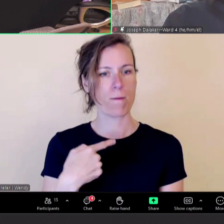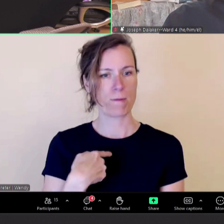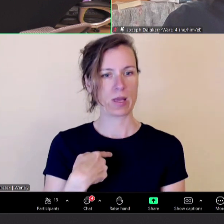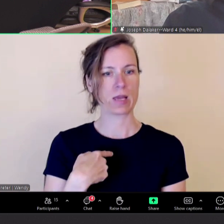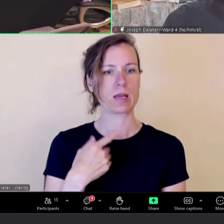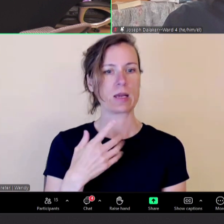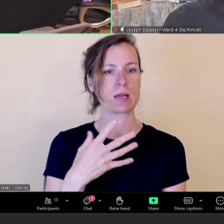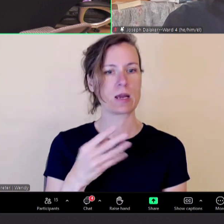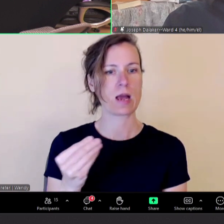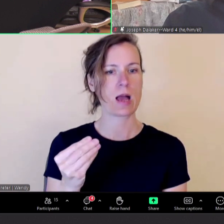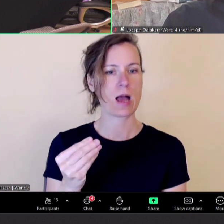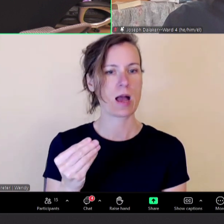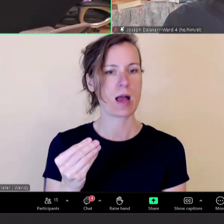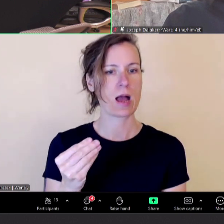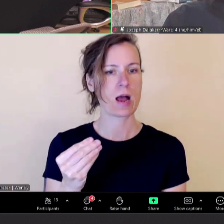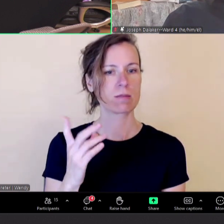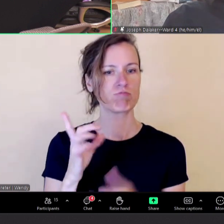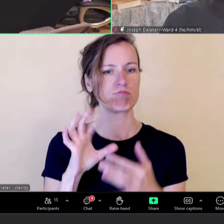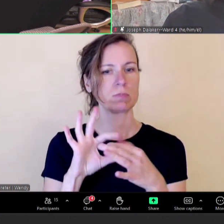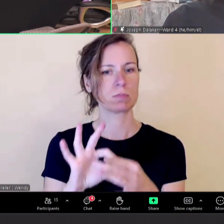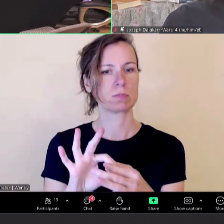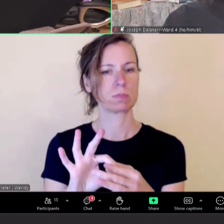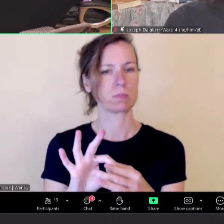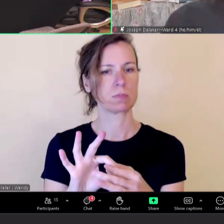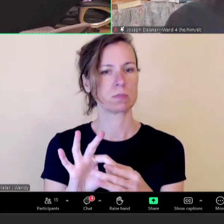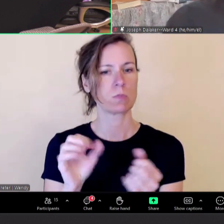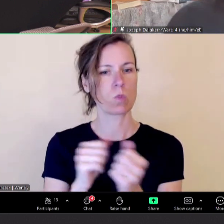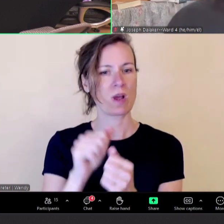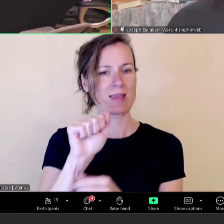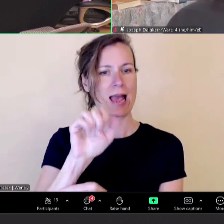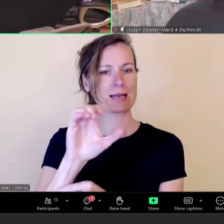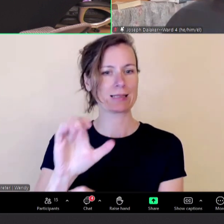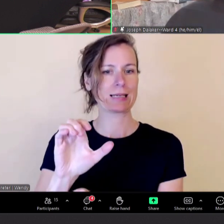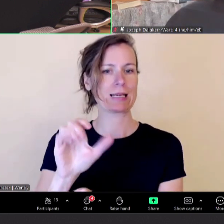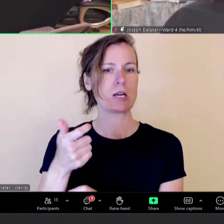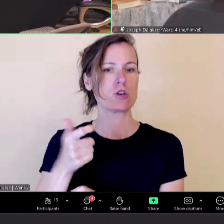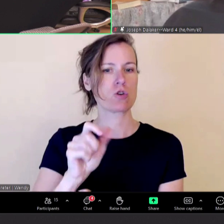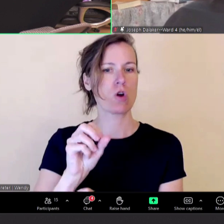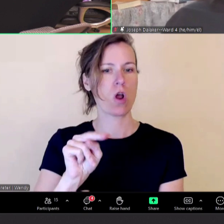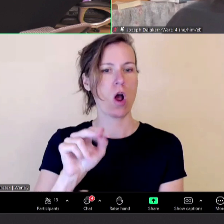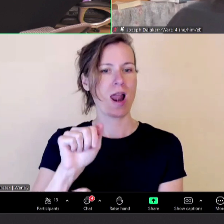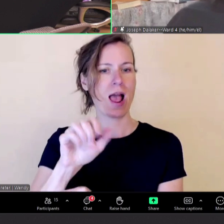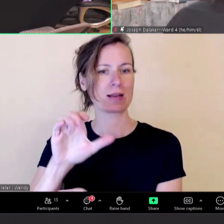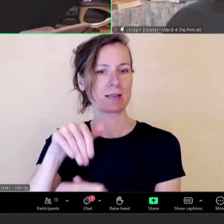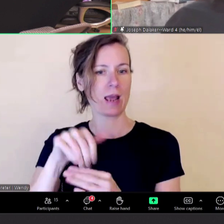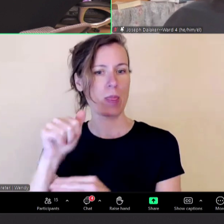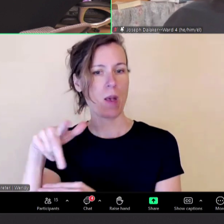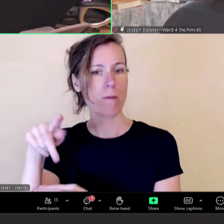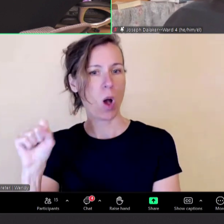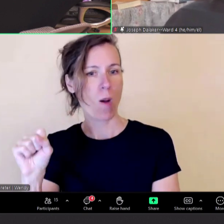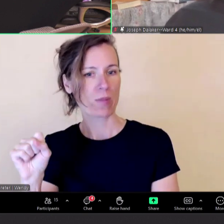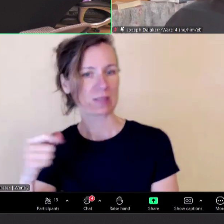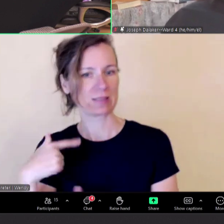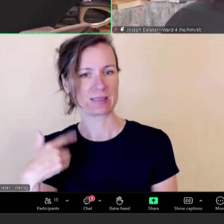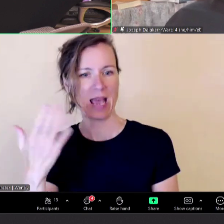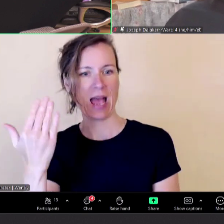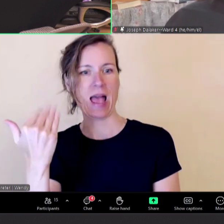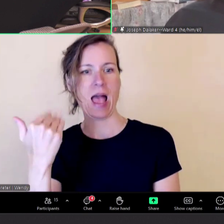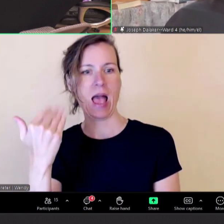regards to the AC, turning on the AC in the apartments. I know we've been having weather that's been 70 degrees and